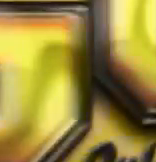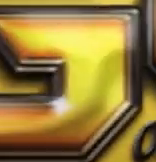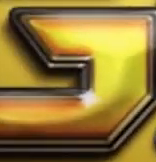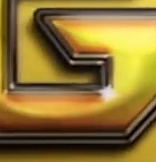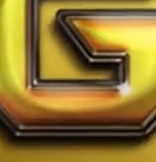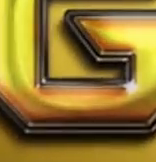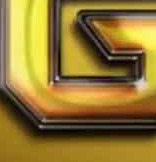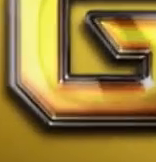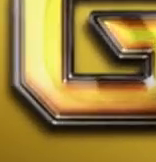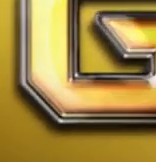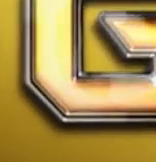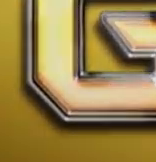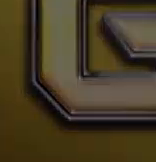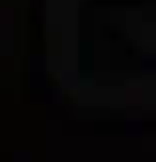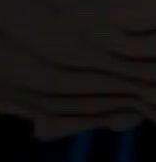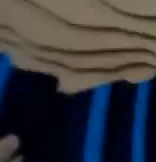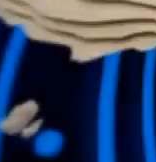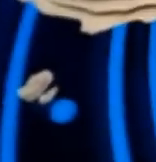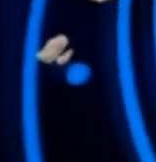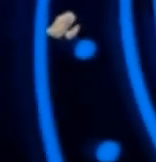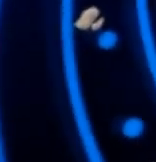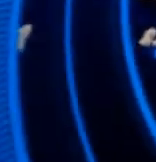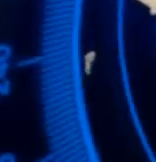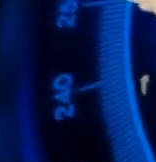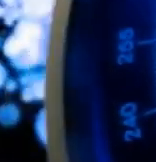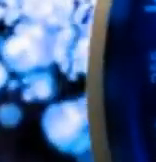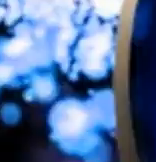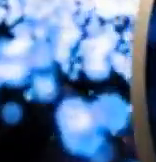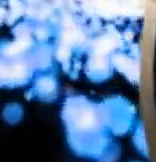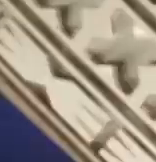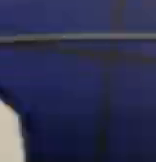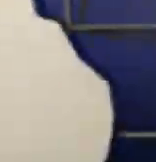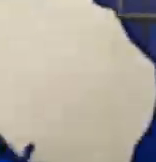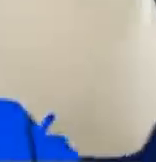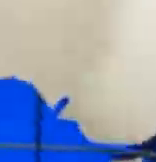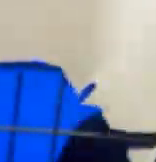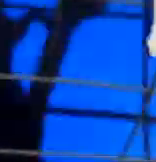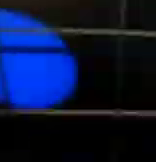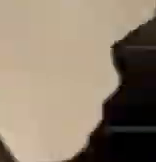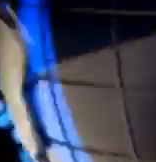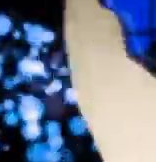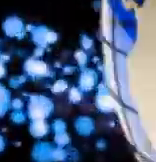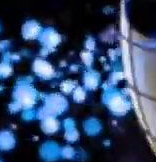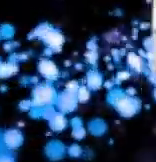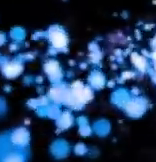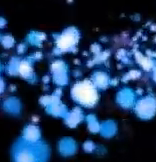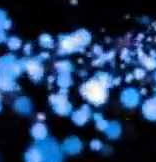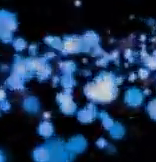FM, only the classic hits.